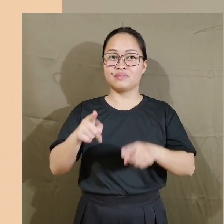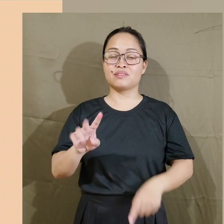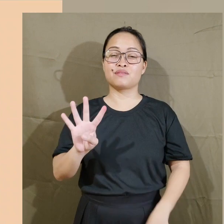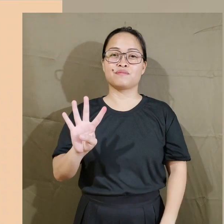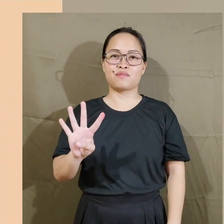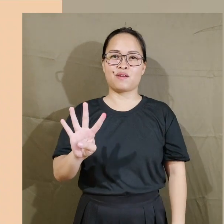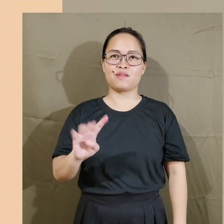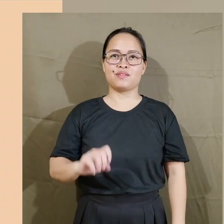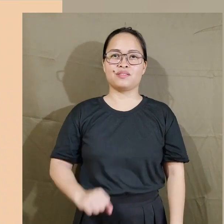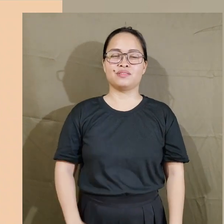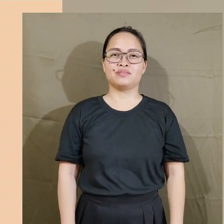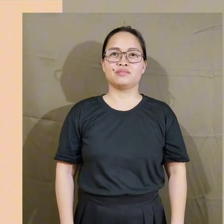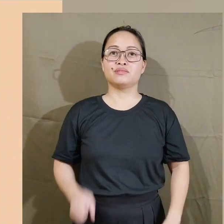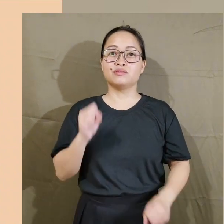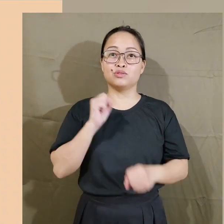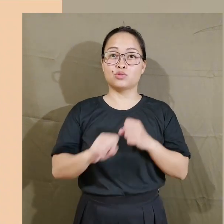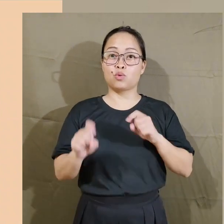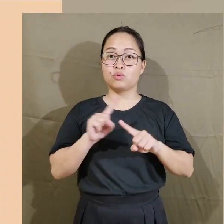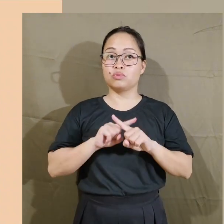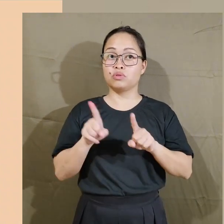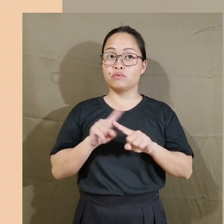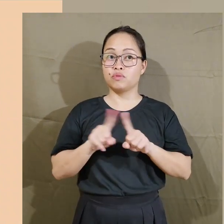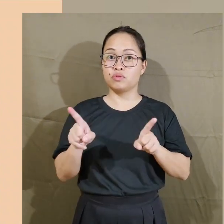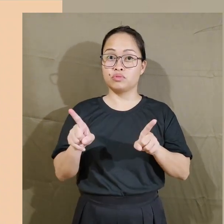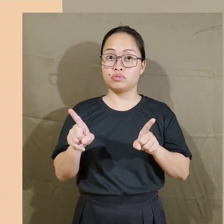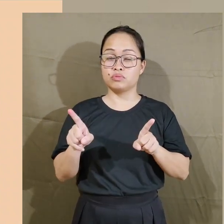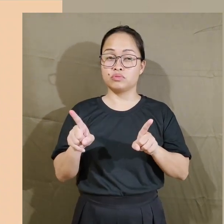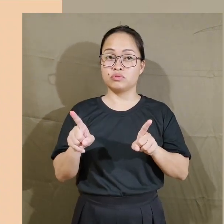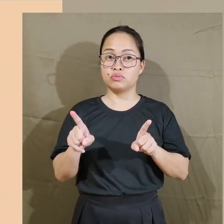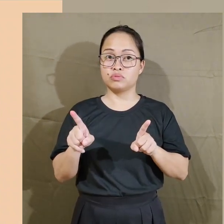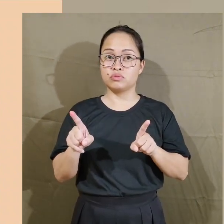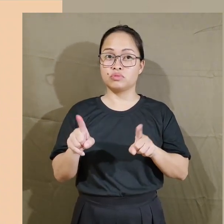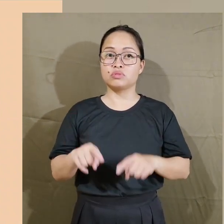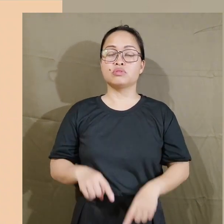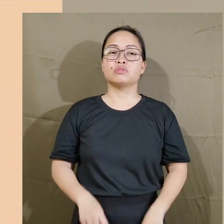4. So the difference